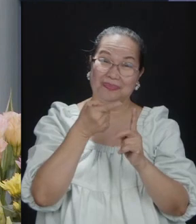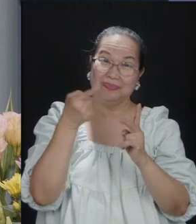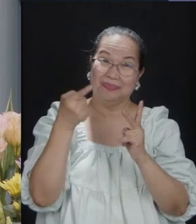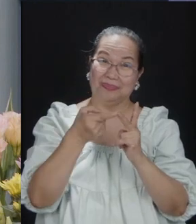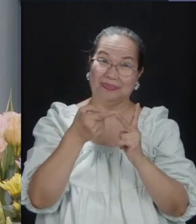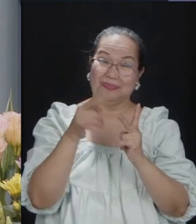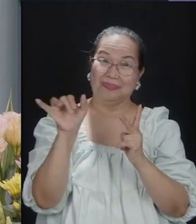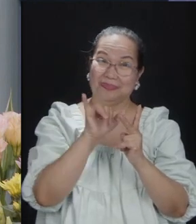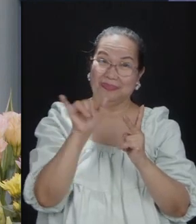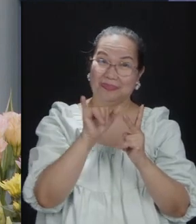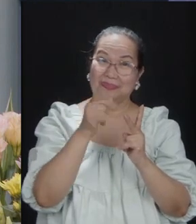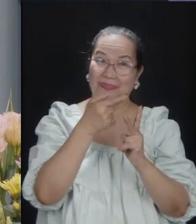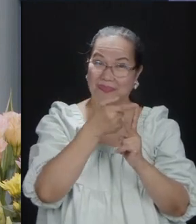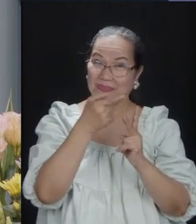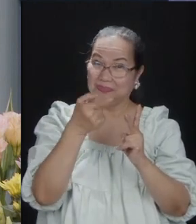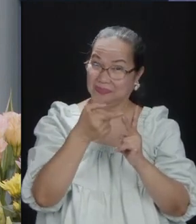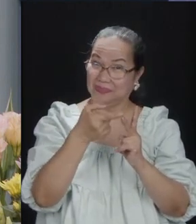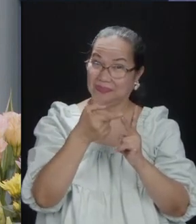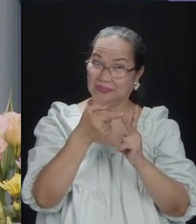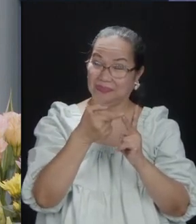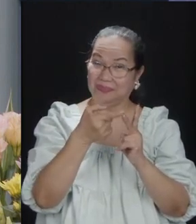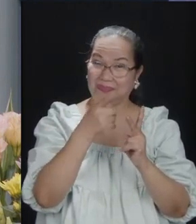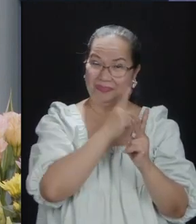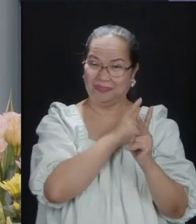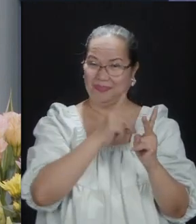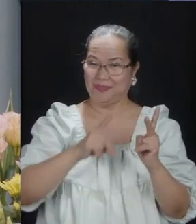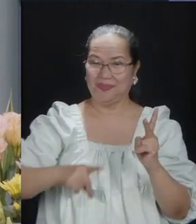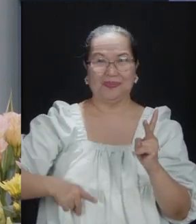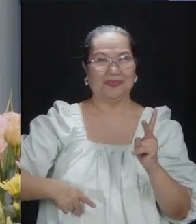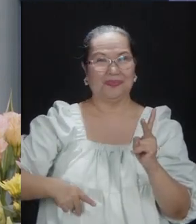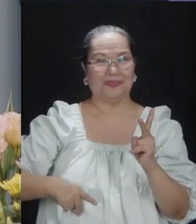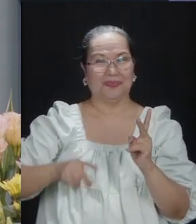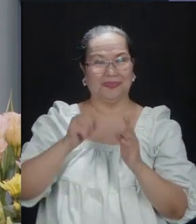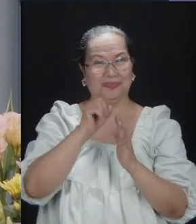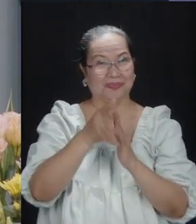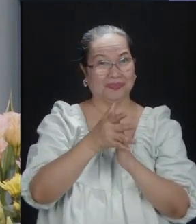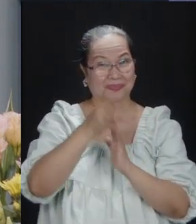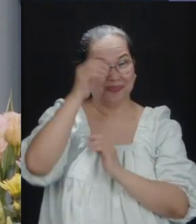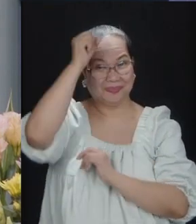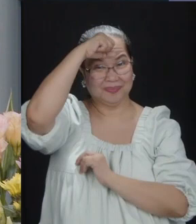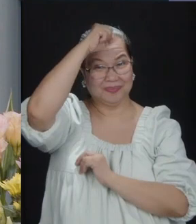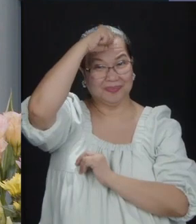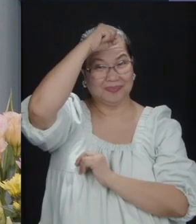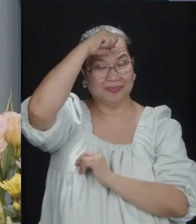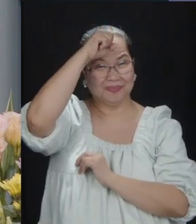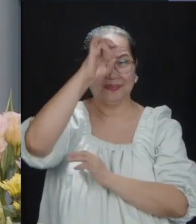scriptures like this, like David, Solomon, who had